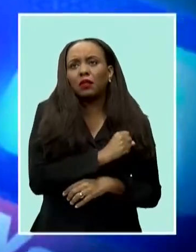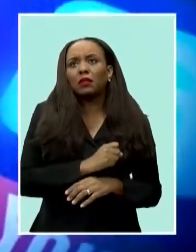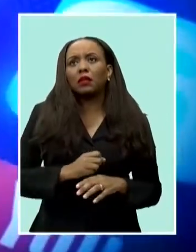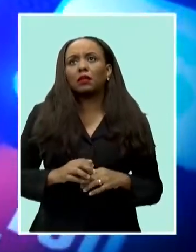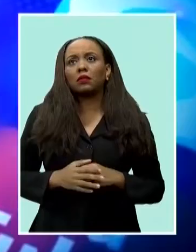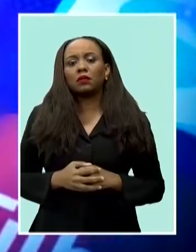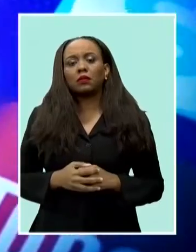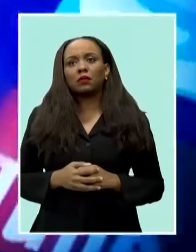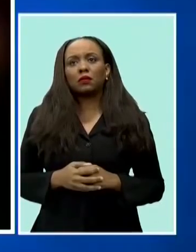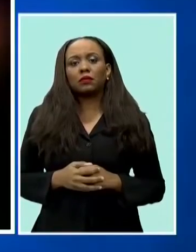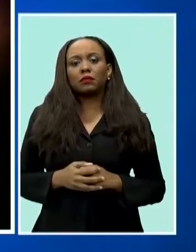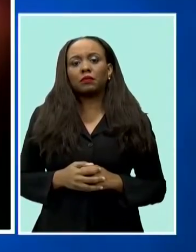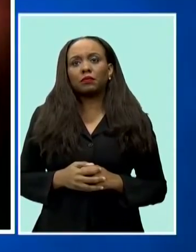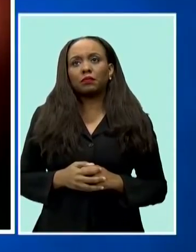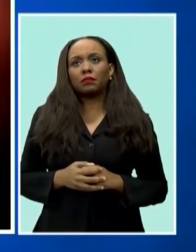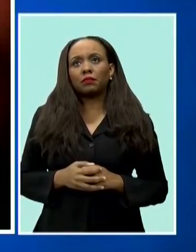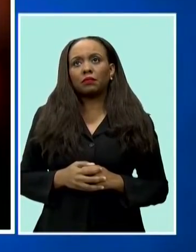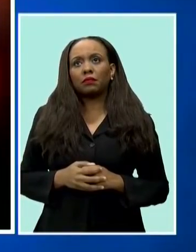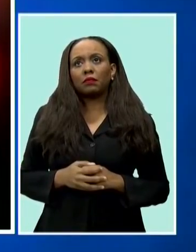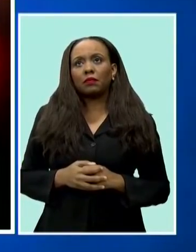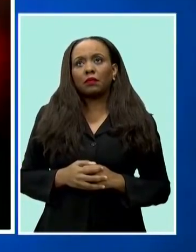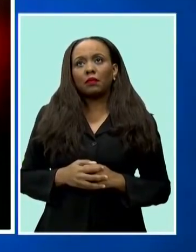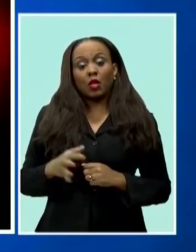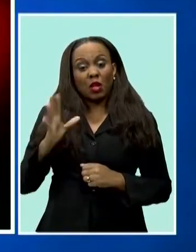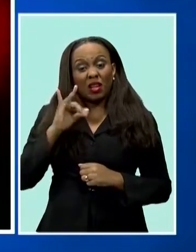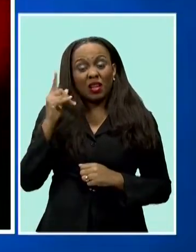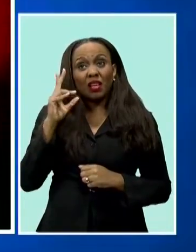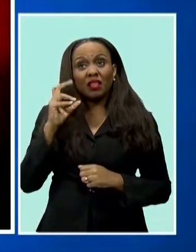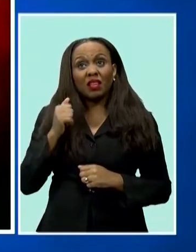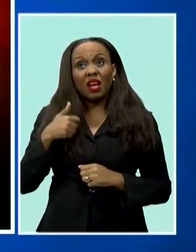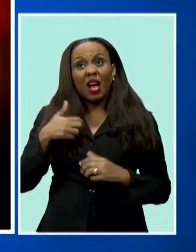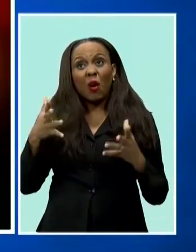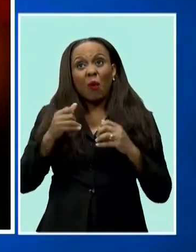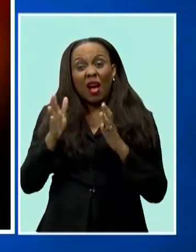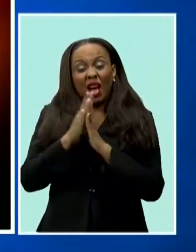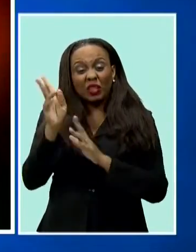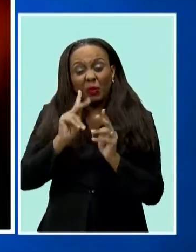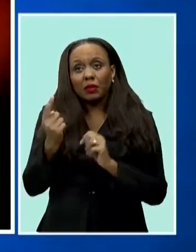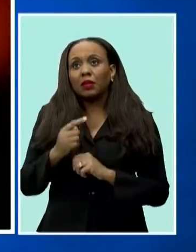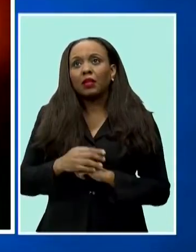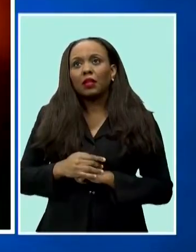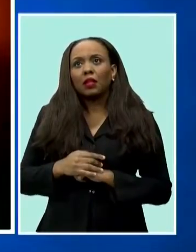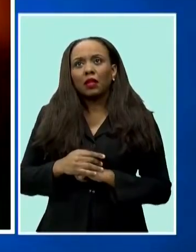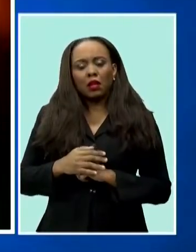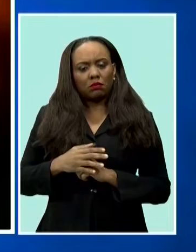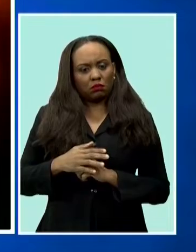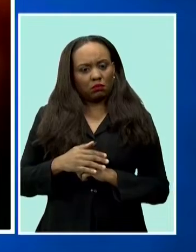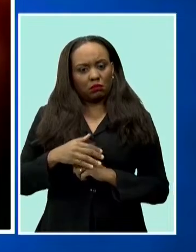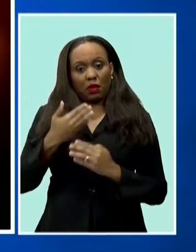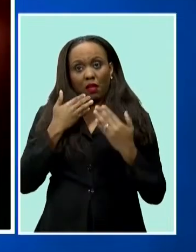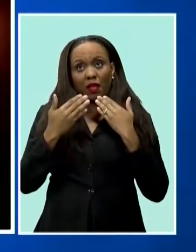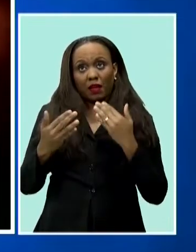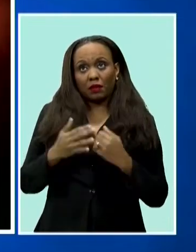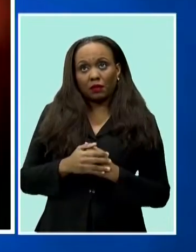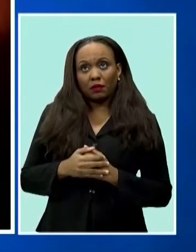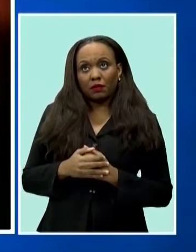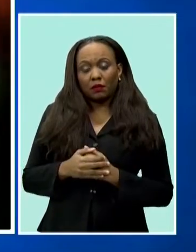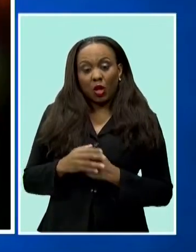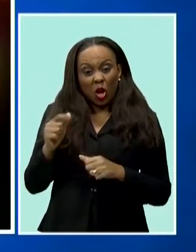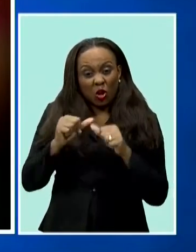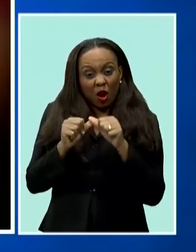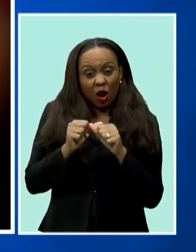Guyana belongs to all of us, ladies and gentlemen, or it will be for none of us. Thank you. But you continue to